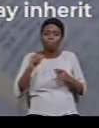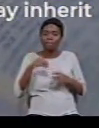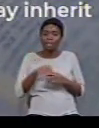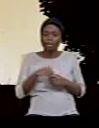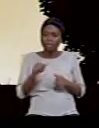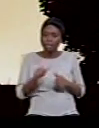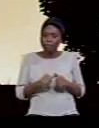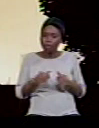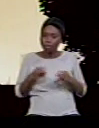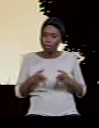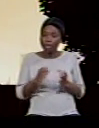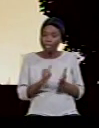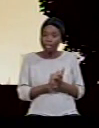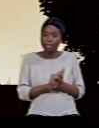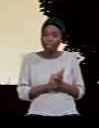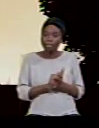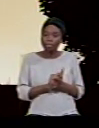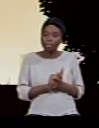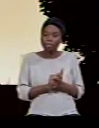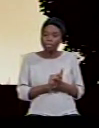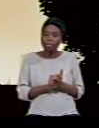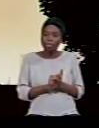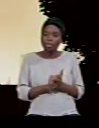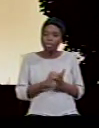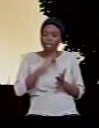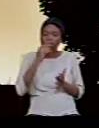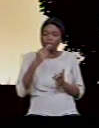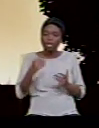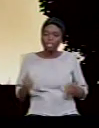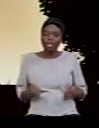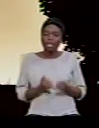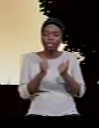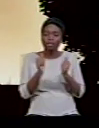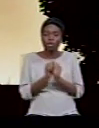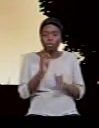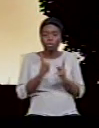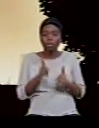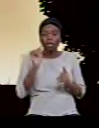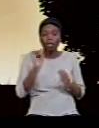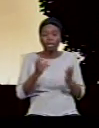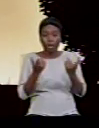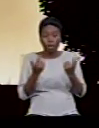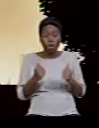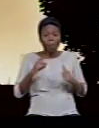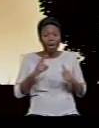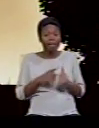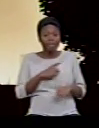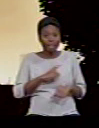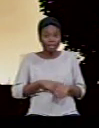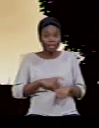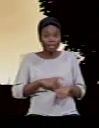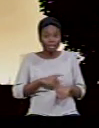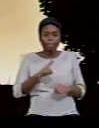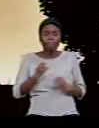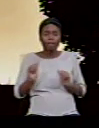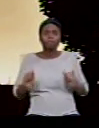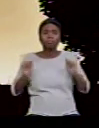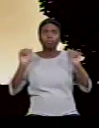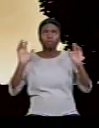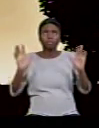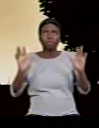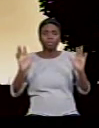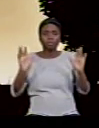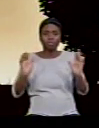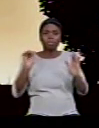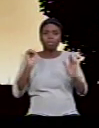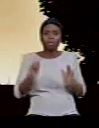down. That is the challenge with people. They come at the first time, they submit,